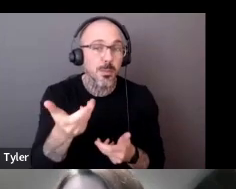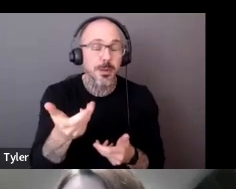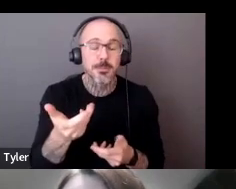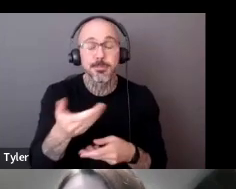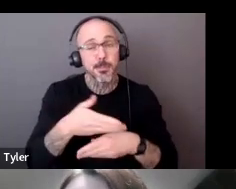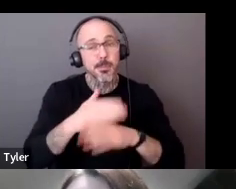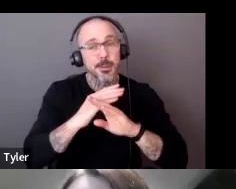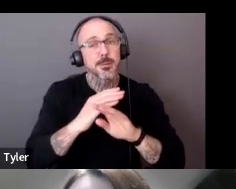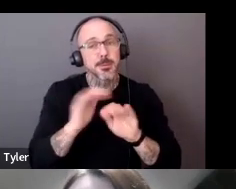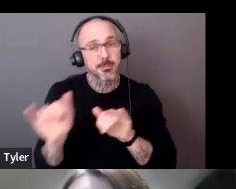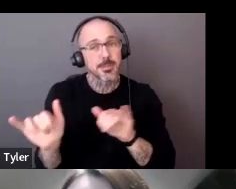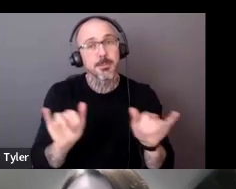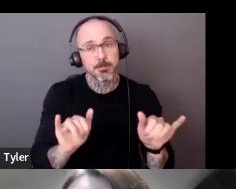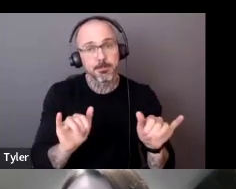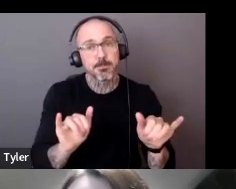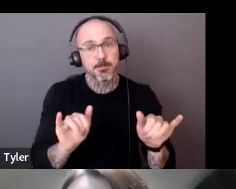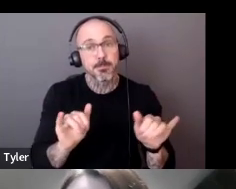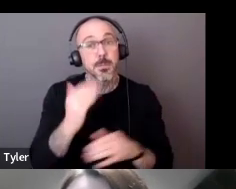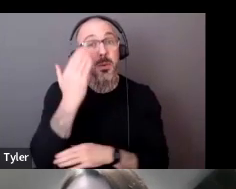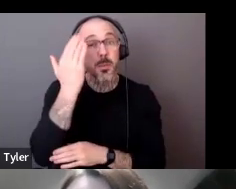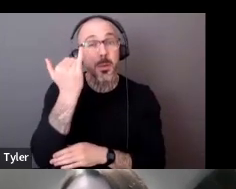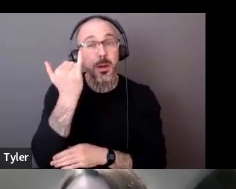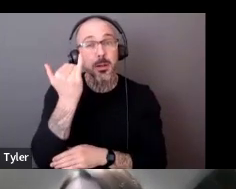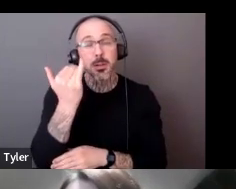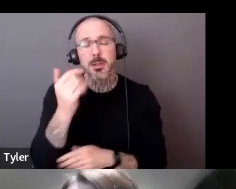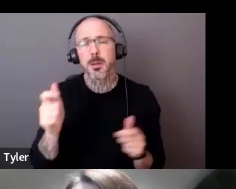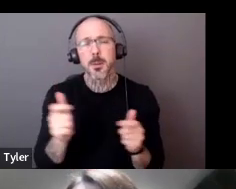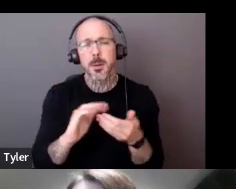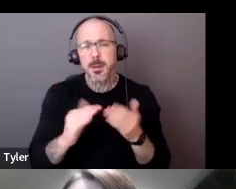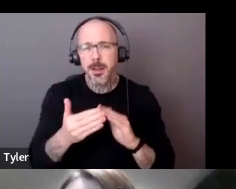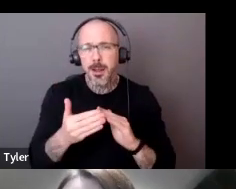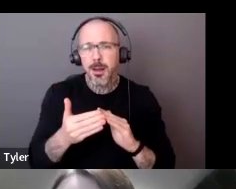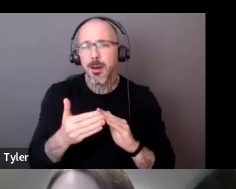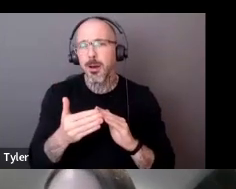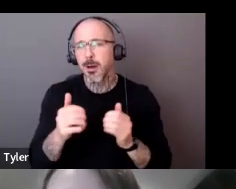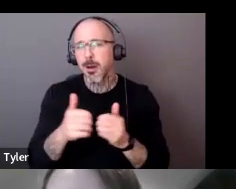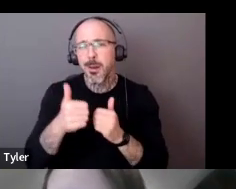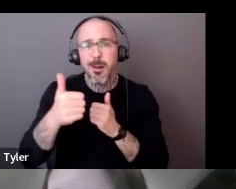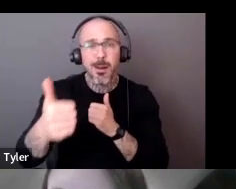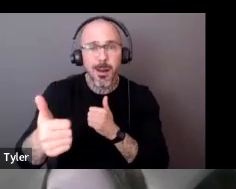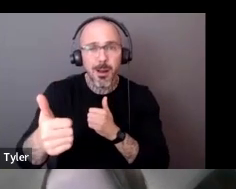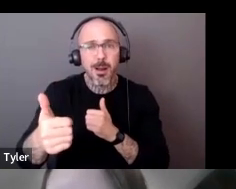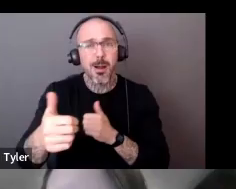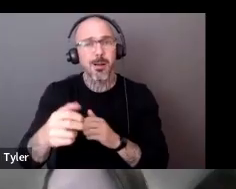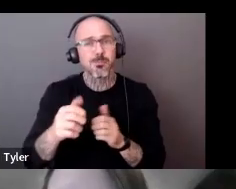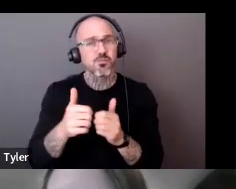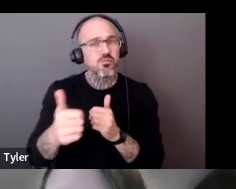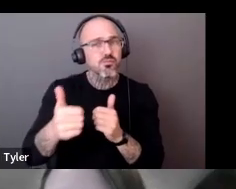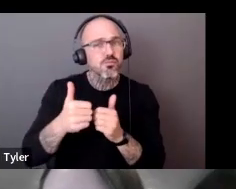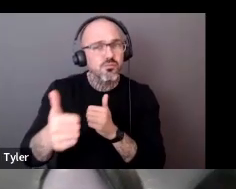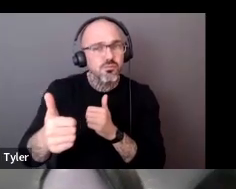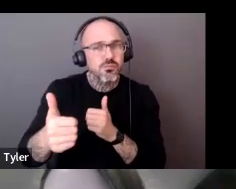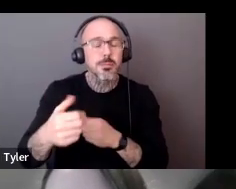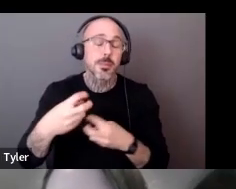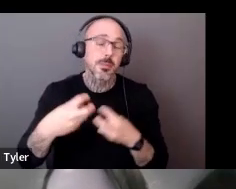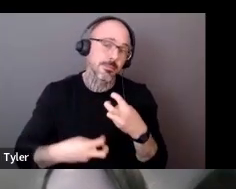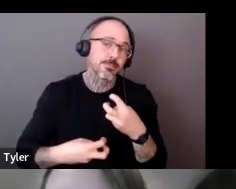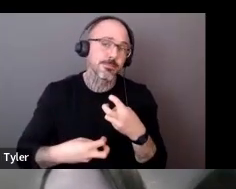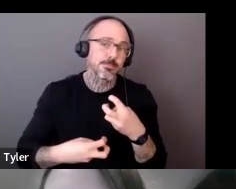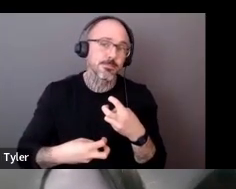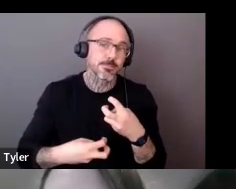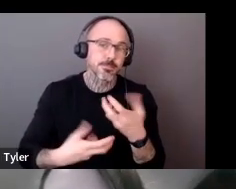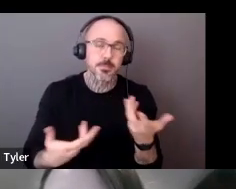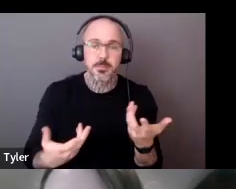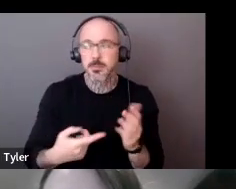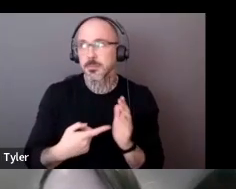because transportation in small towns is very difficult, especially